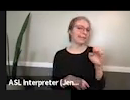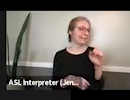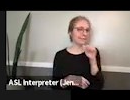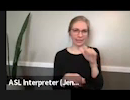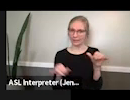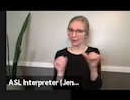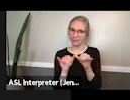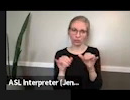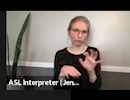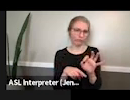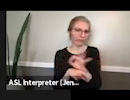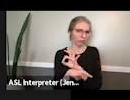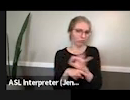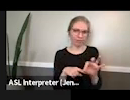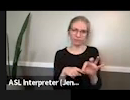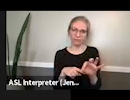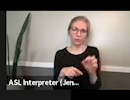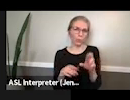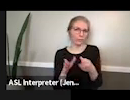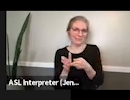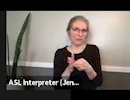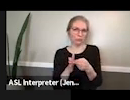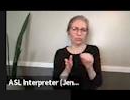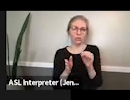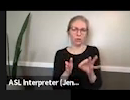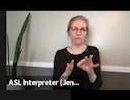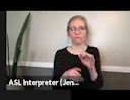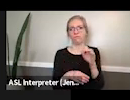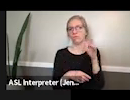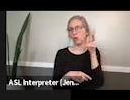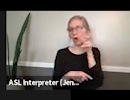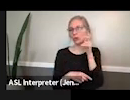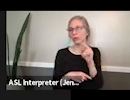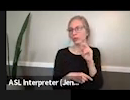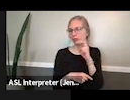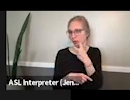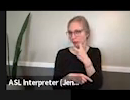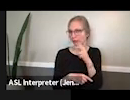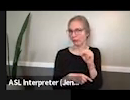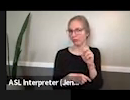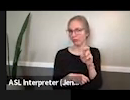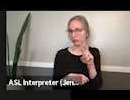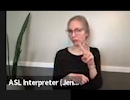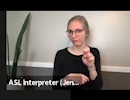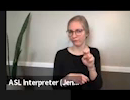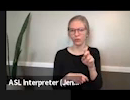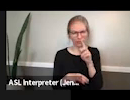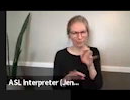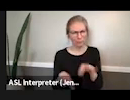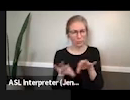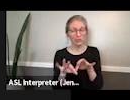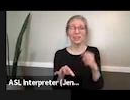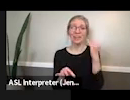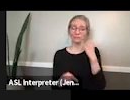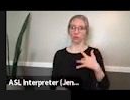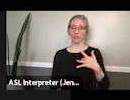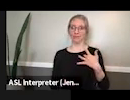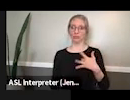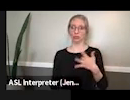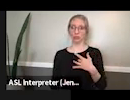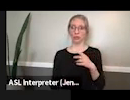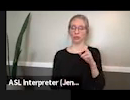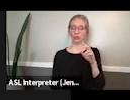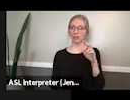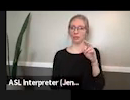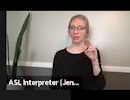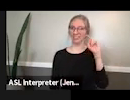the integrity of the auditory nerve. That's important, because if there's a sensory neural